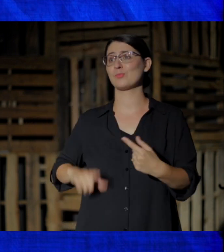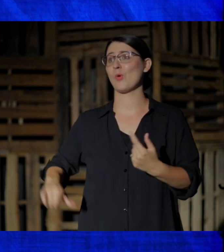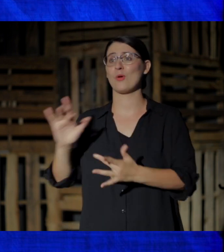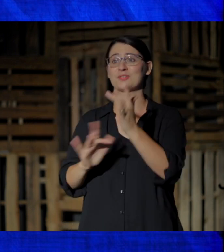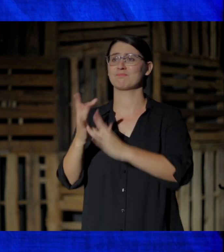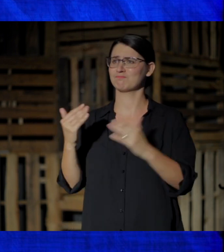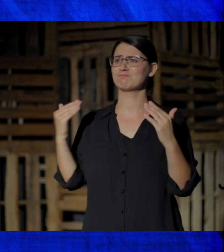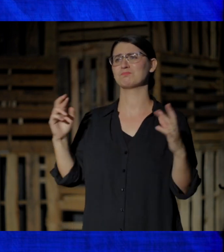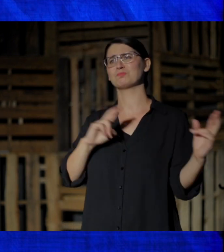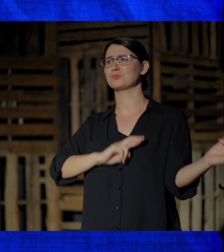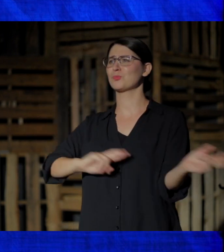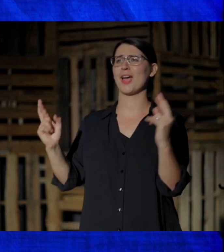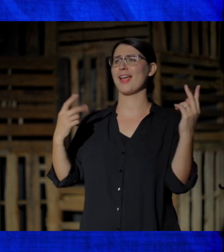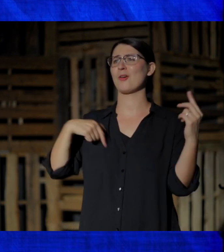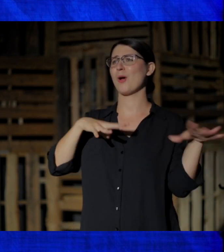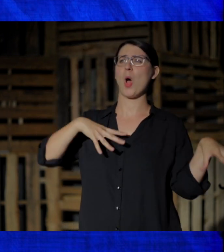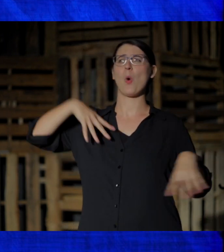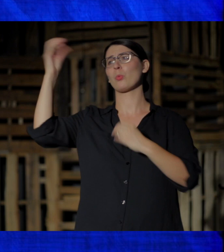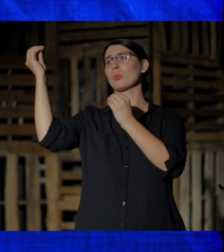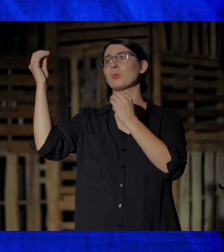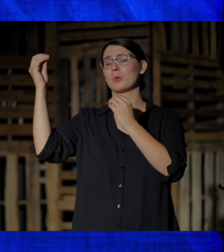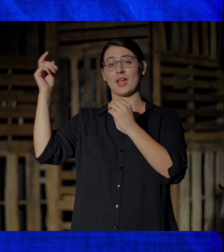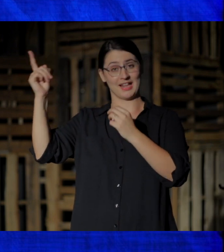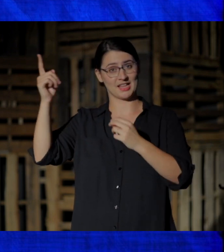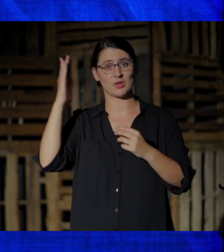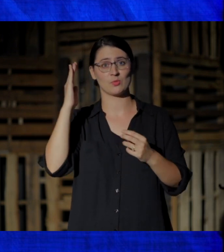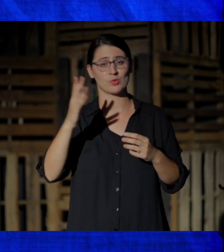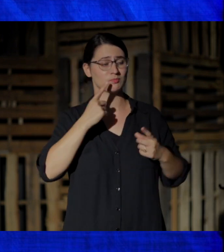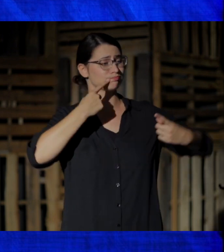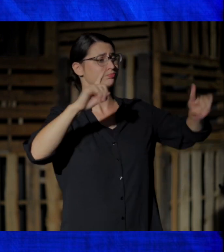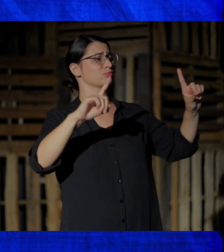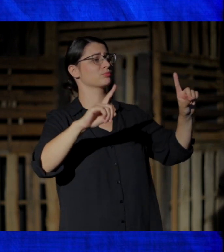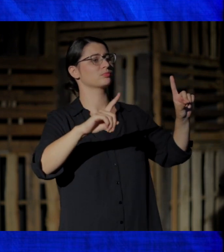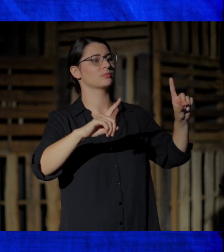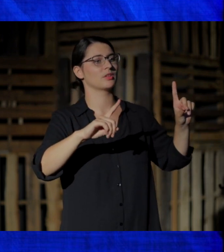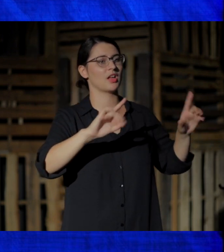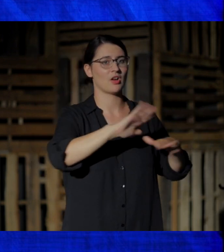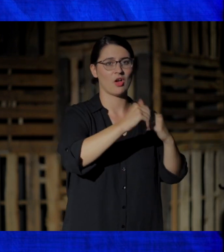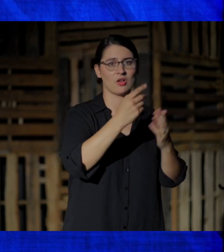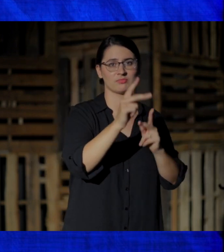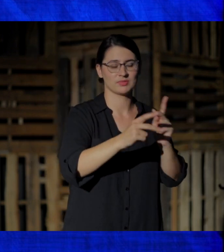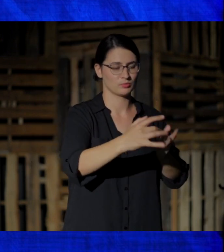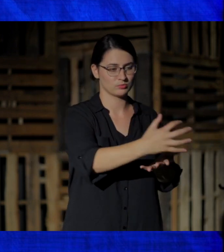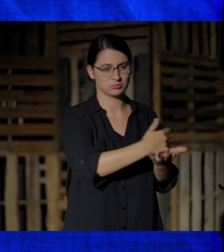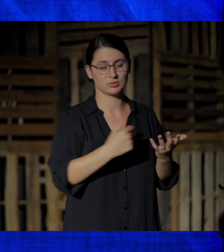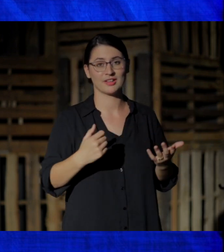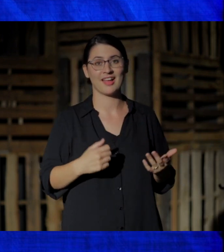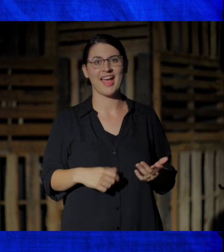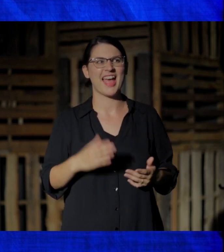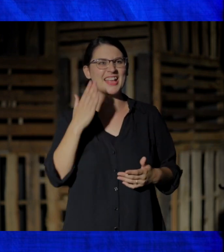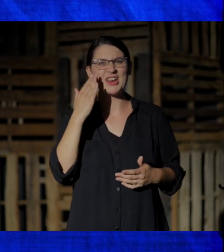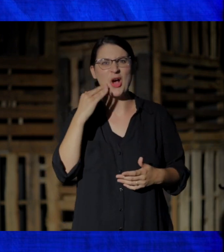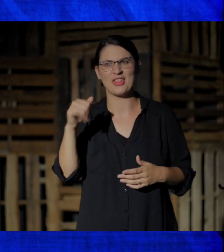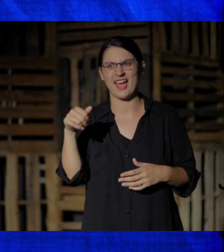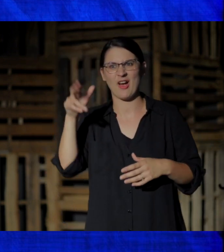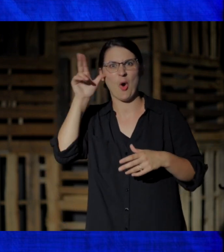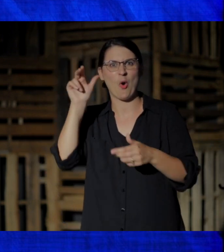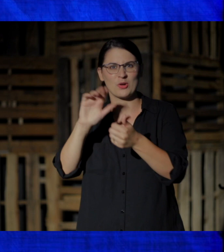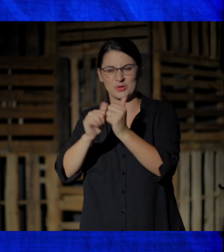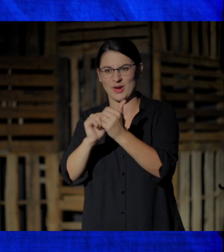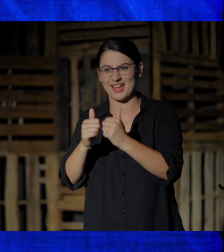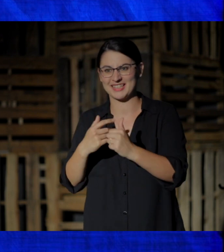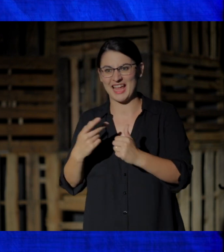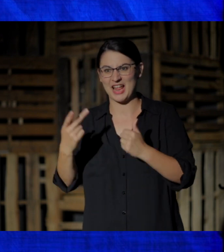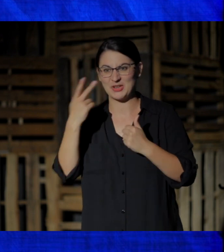And then he's going to give the command. And the burst of the crowd when them horses came out was just amazing. The burst of the crowd when the race